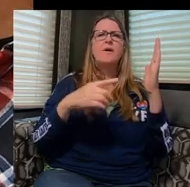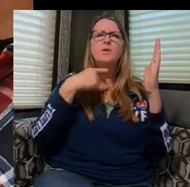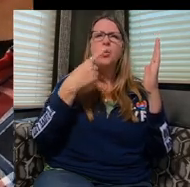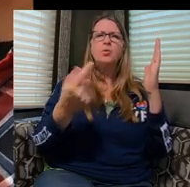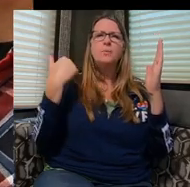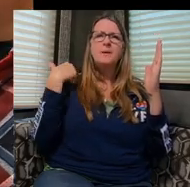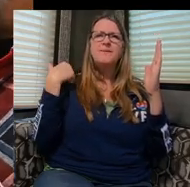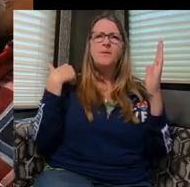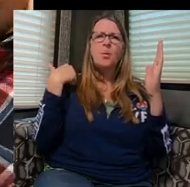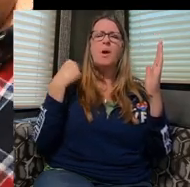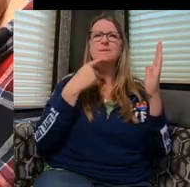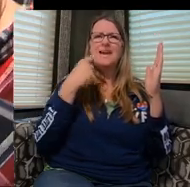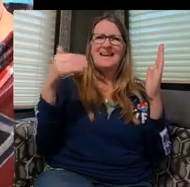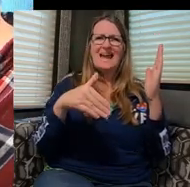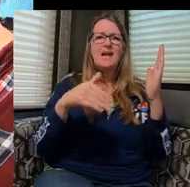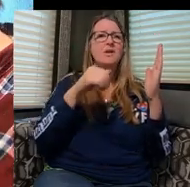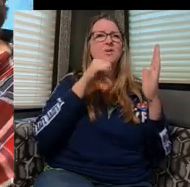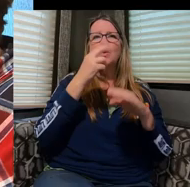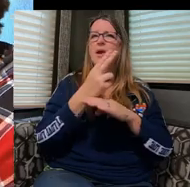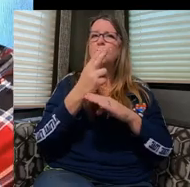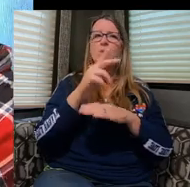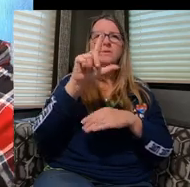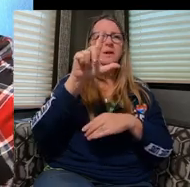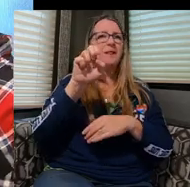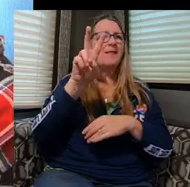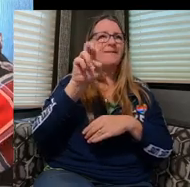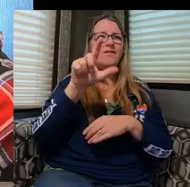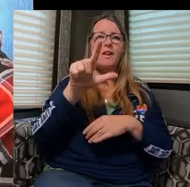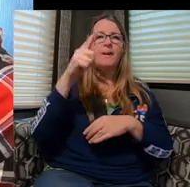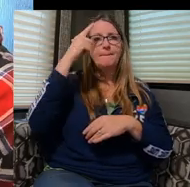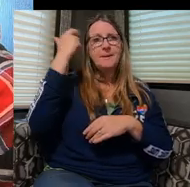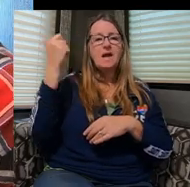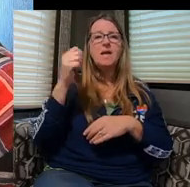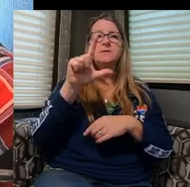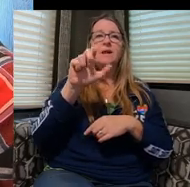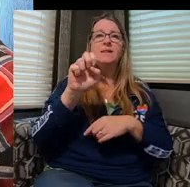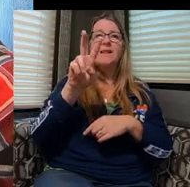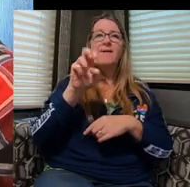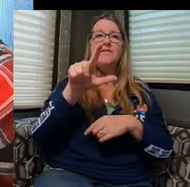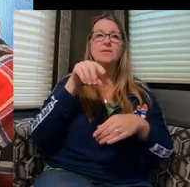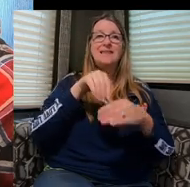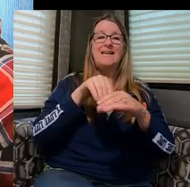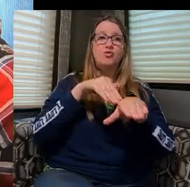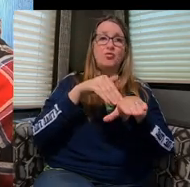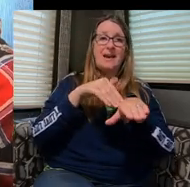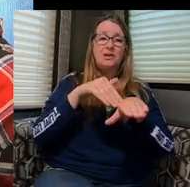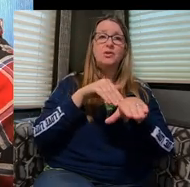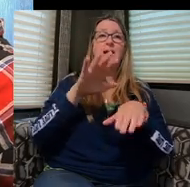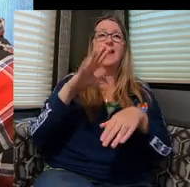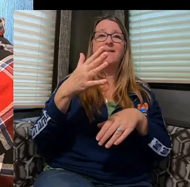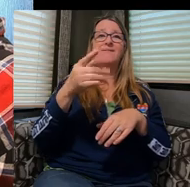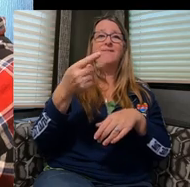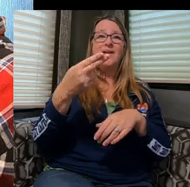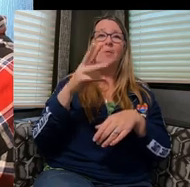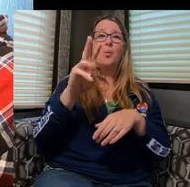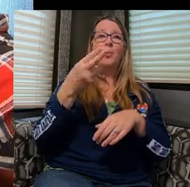We've talked about this before. I'm going to talk about it again. Do not use a level, because levels in trailers and fifth wheels